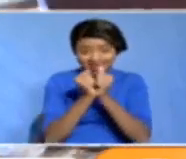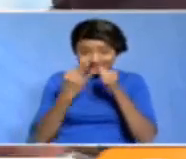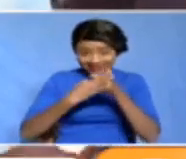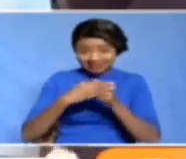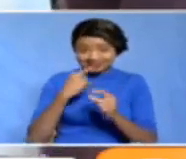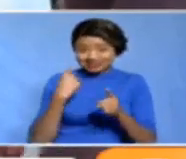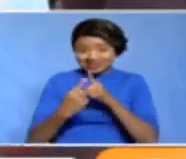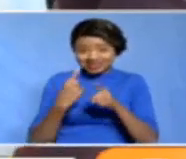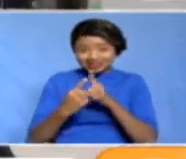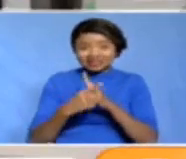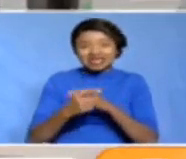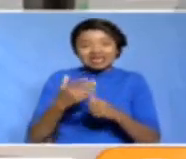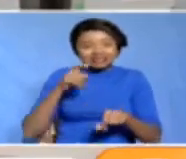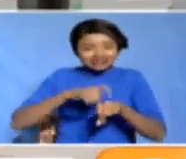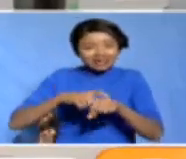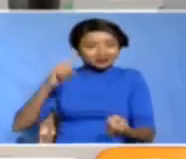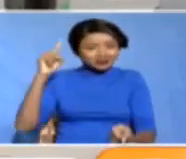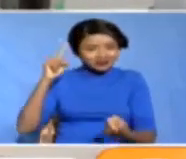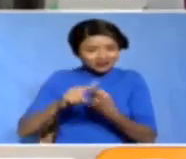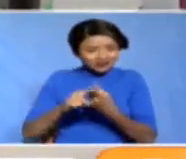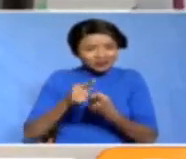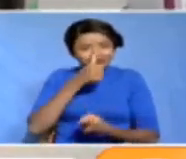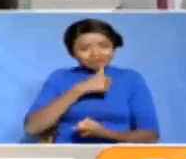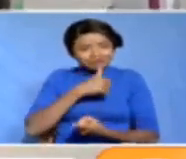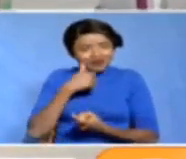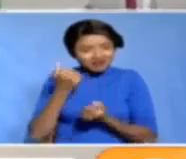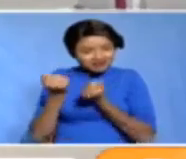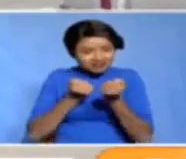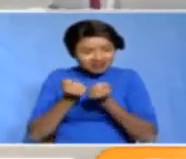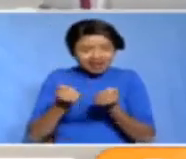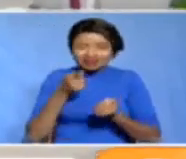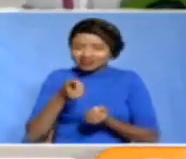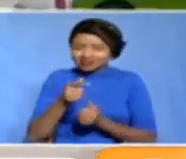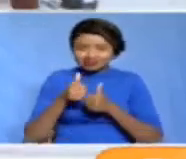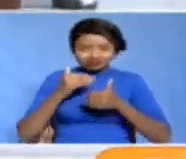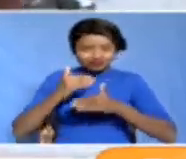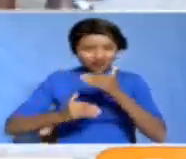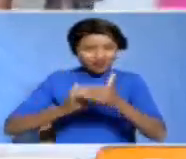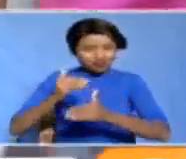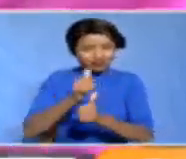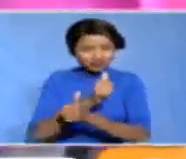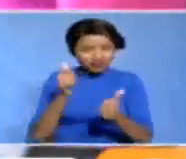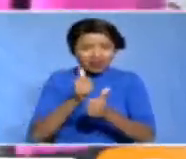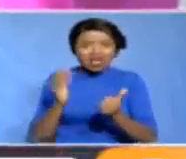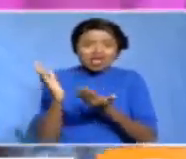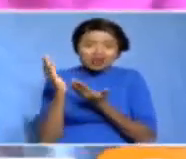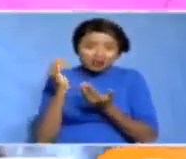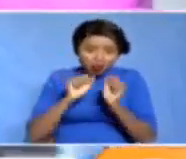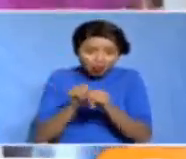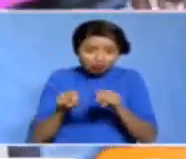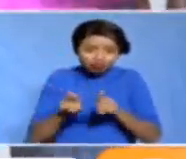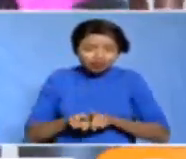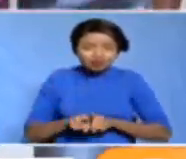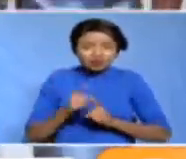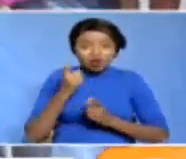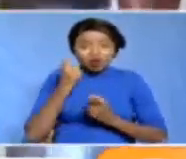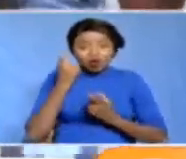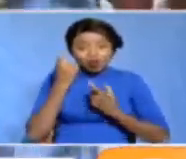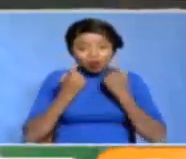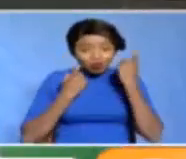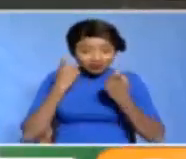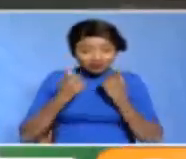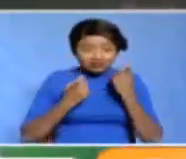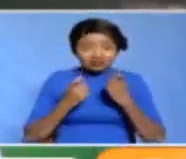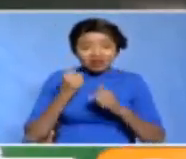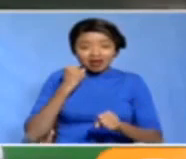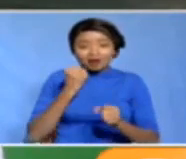CBD of private vehicles should be an all-inclusive process and consider it to hawkers with disabilities. Wakati ambao